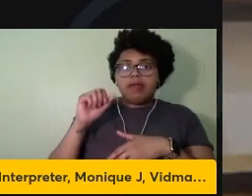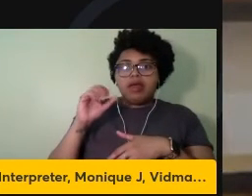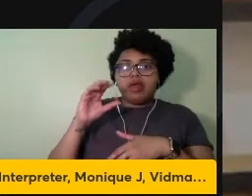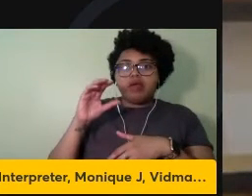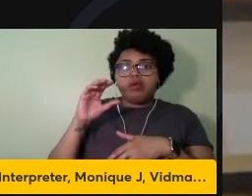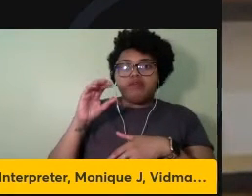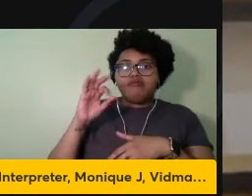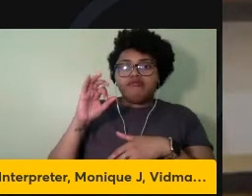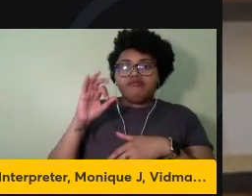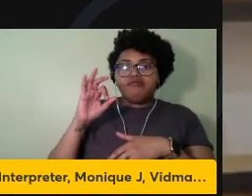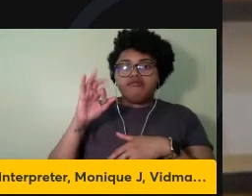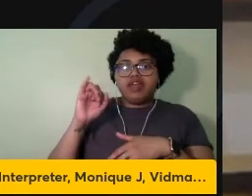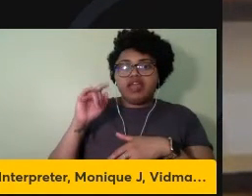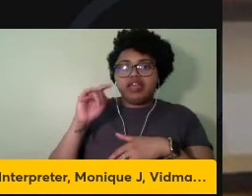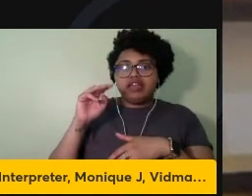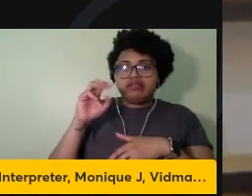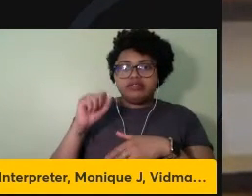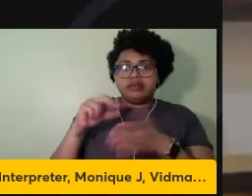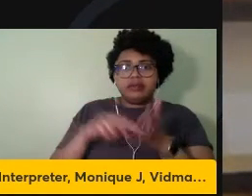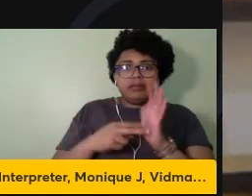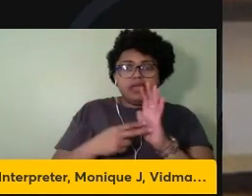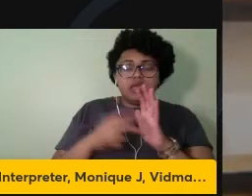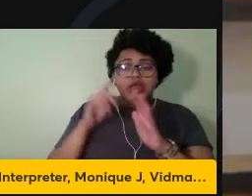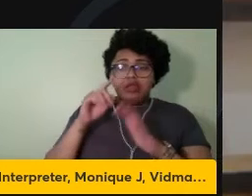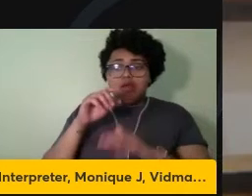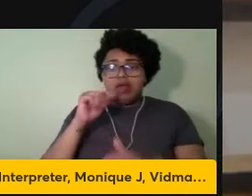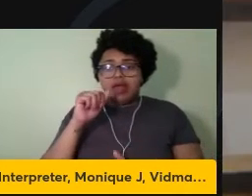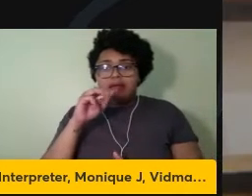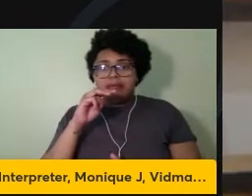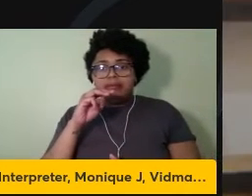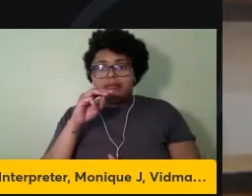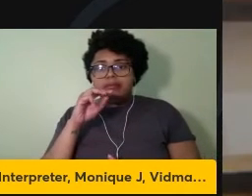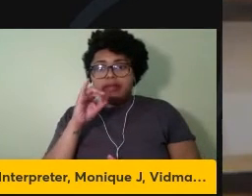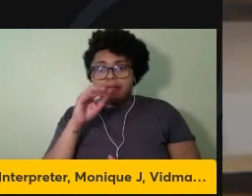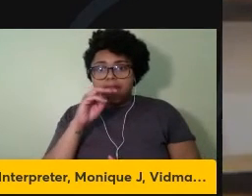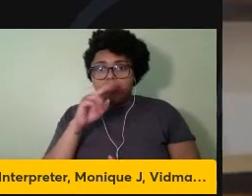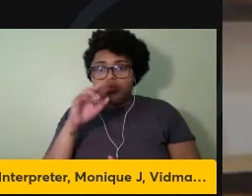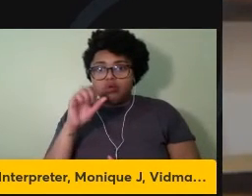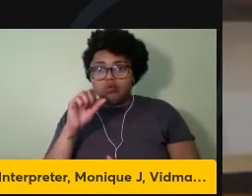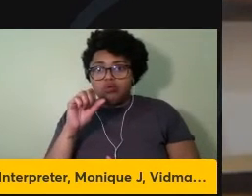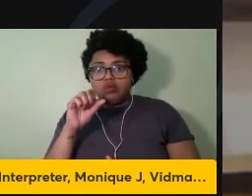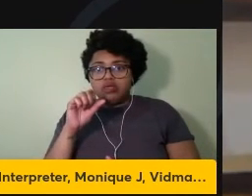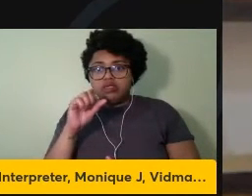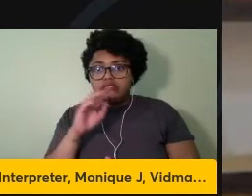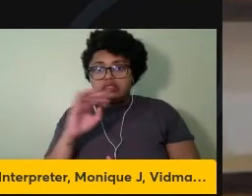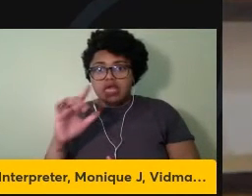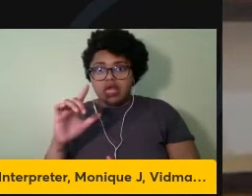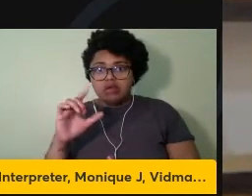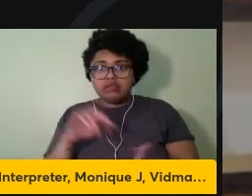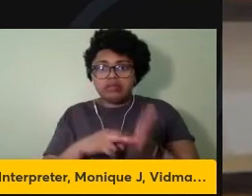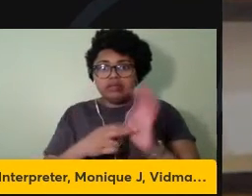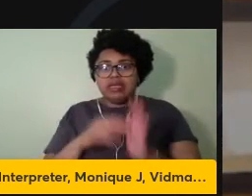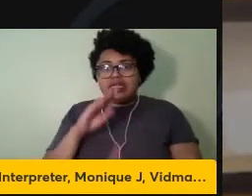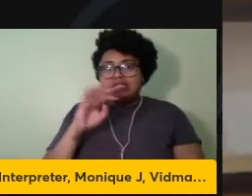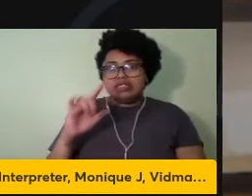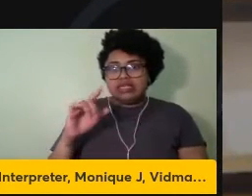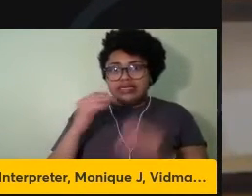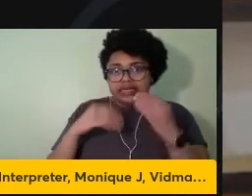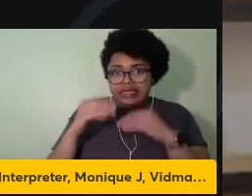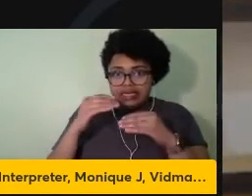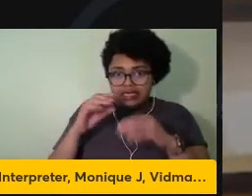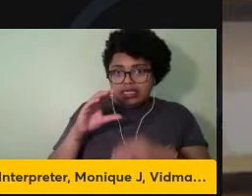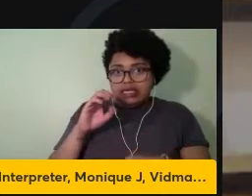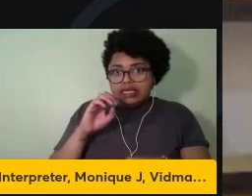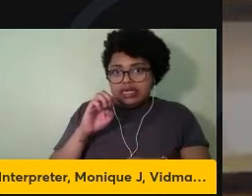And macrophages are innate immune cells that play roles in phagocytosis or cell eating. And they also play varied roles in tissue